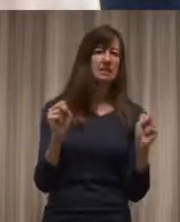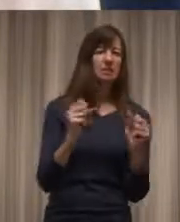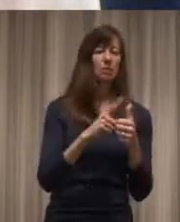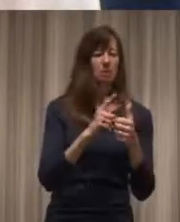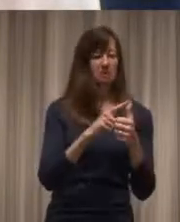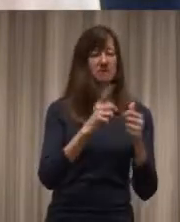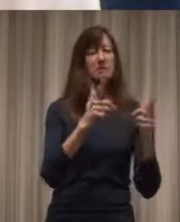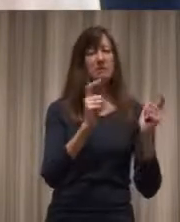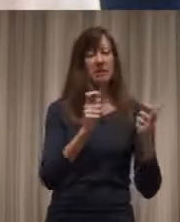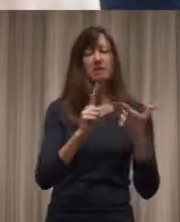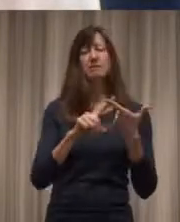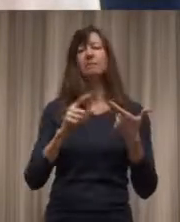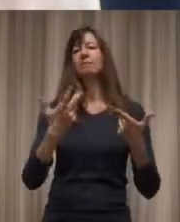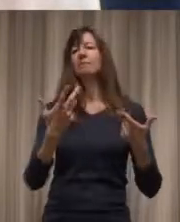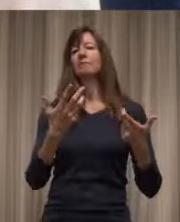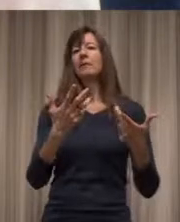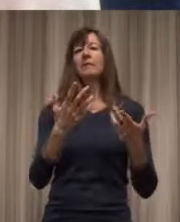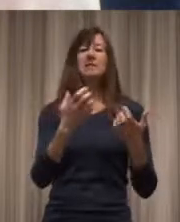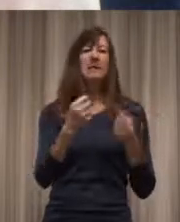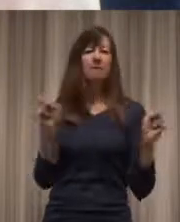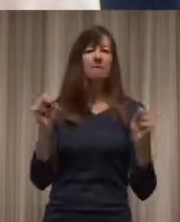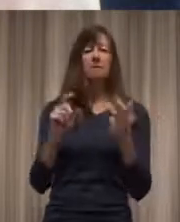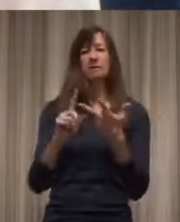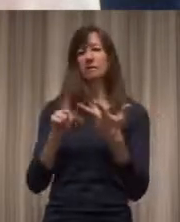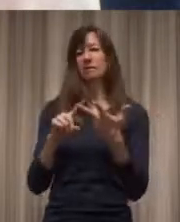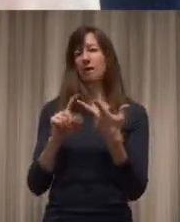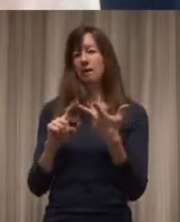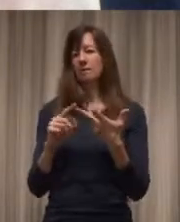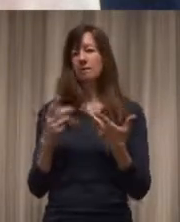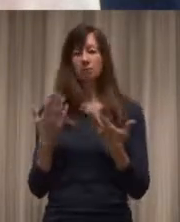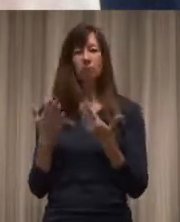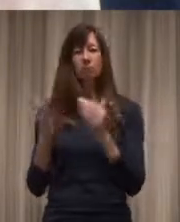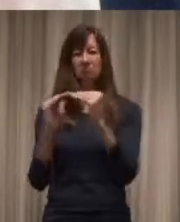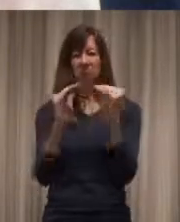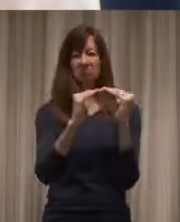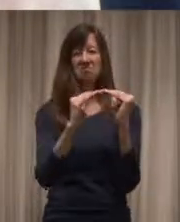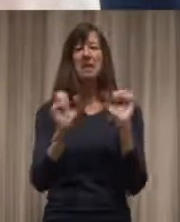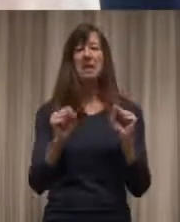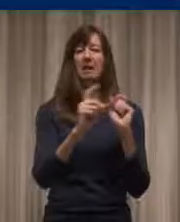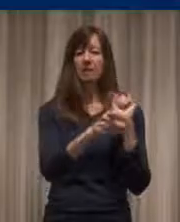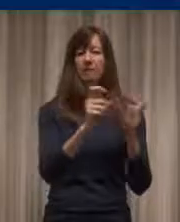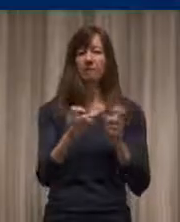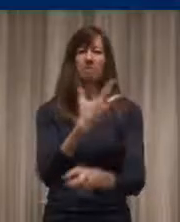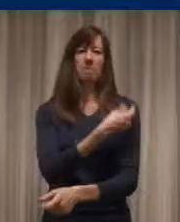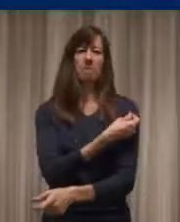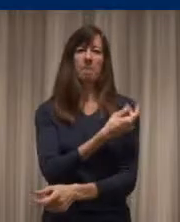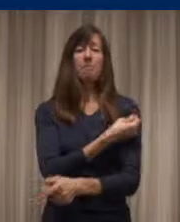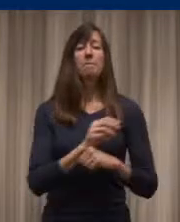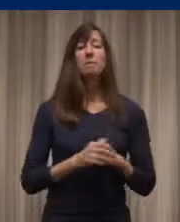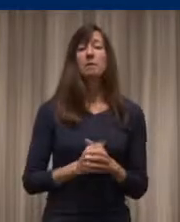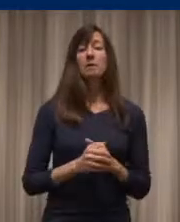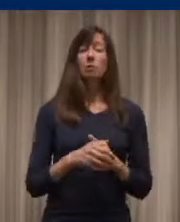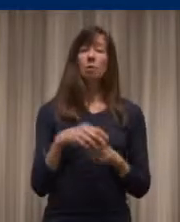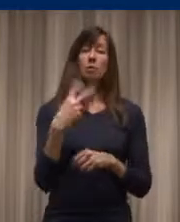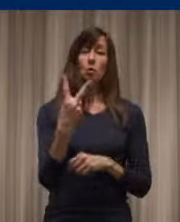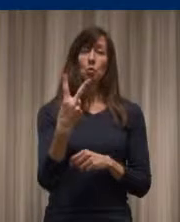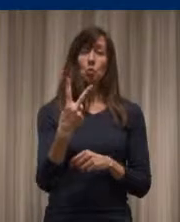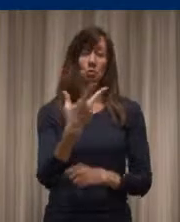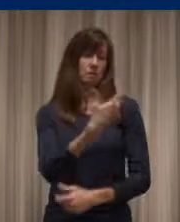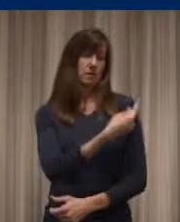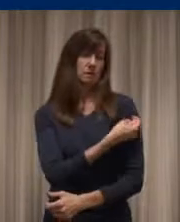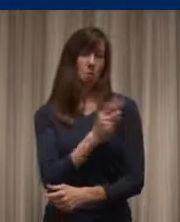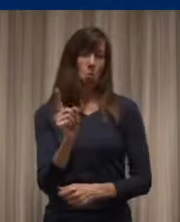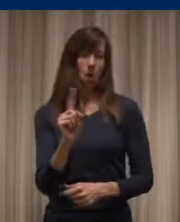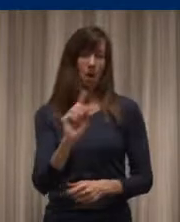that the county will lead on, as I mentioned, are in Kingston and Ellenville. The first one